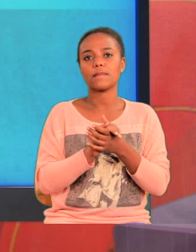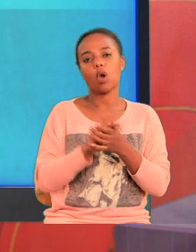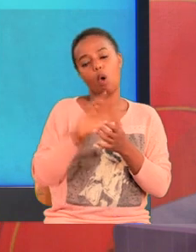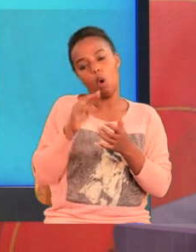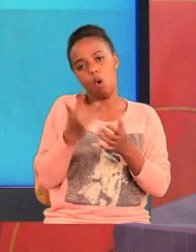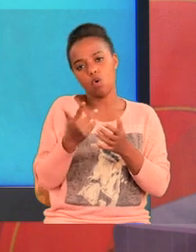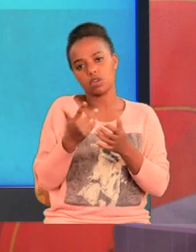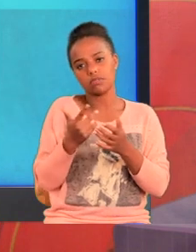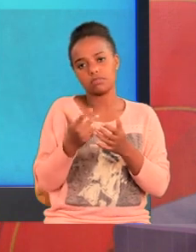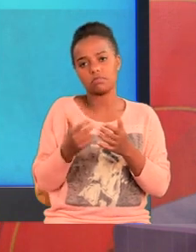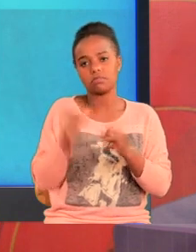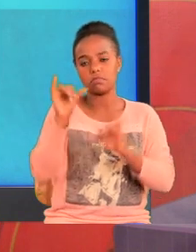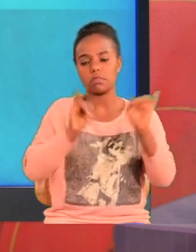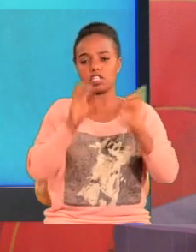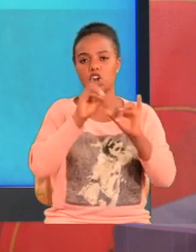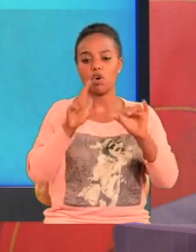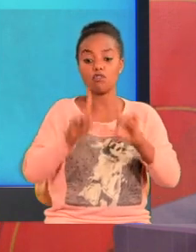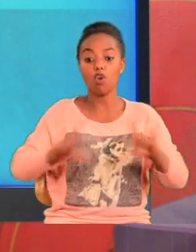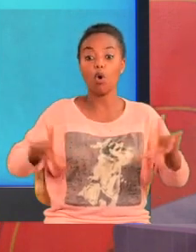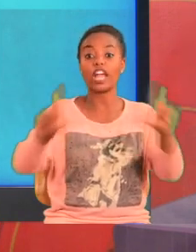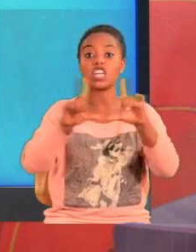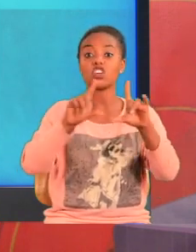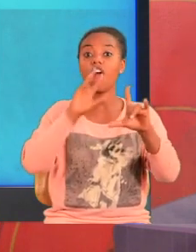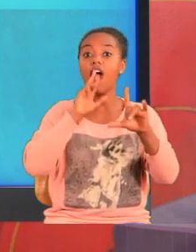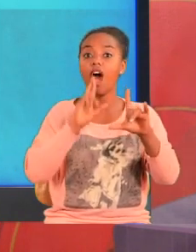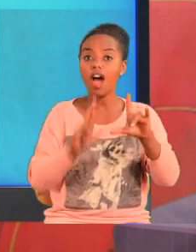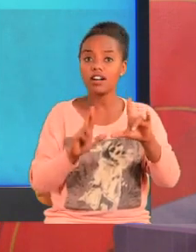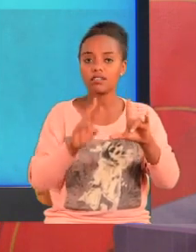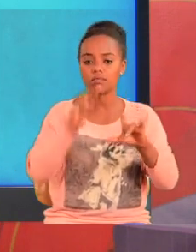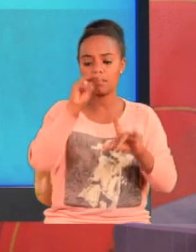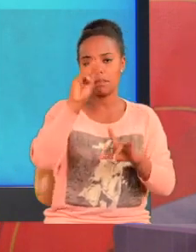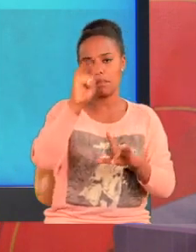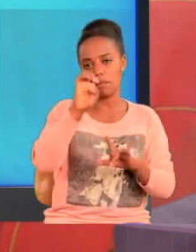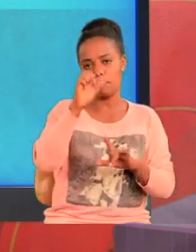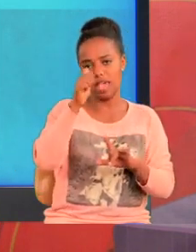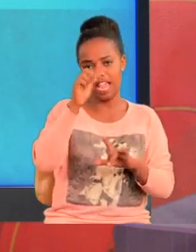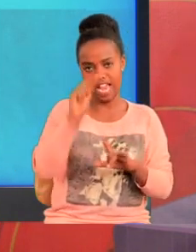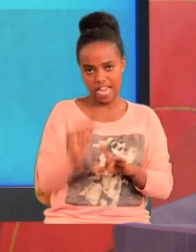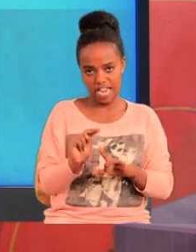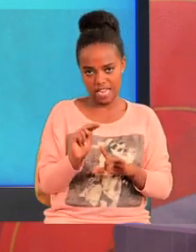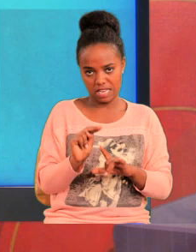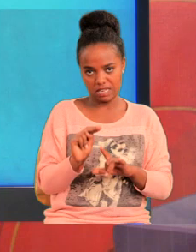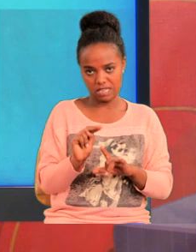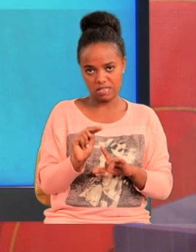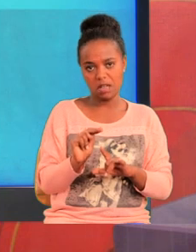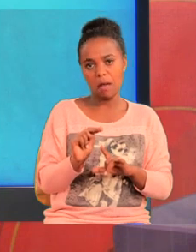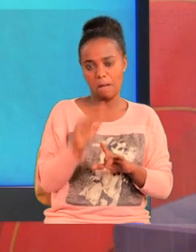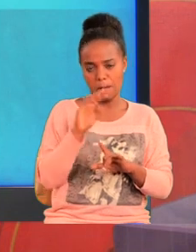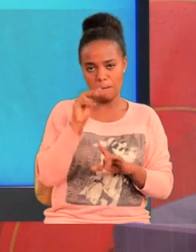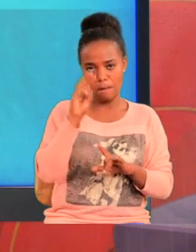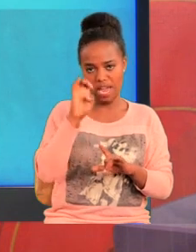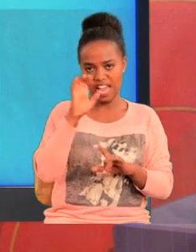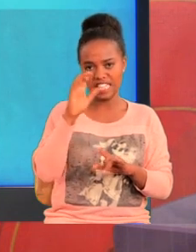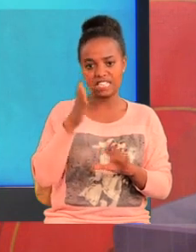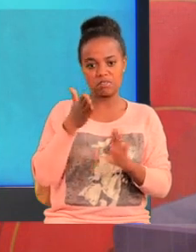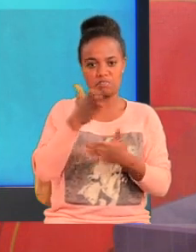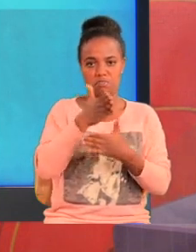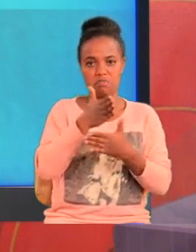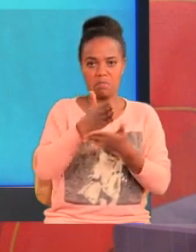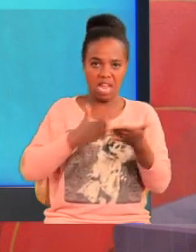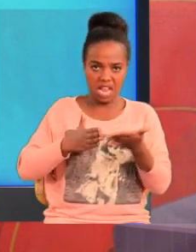or measures of location are mean, arithmetic mean, or median,